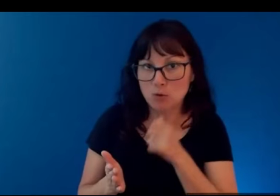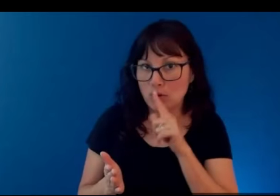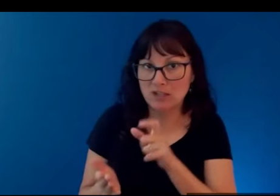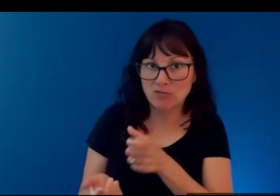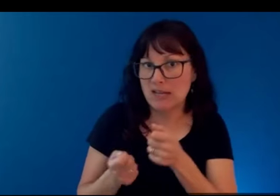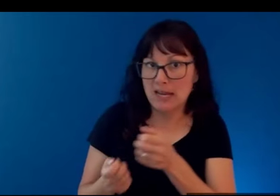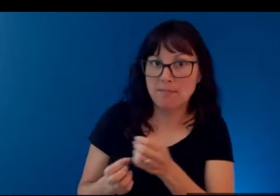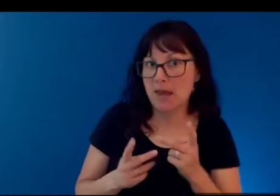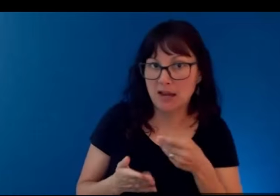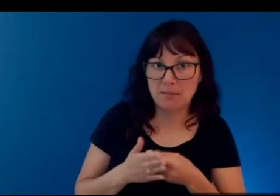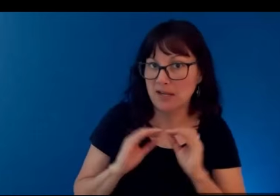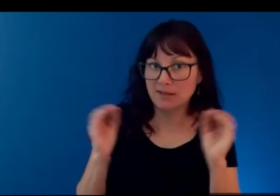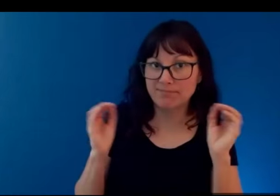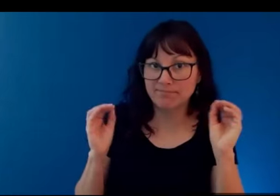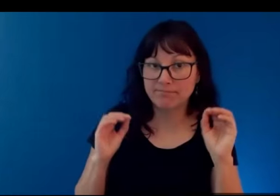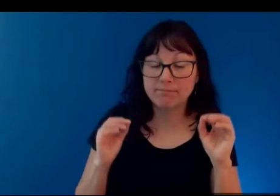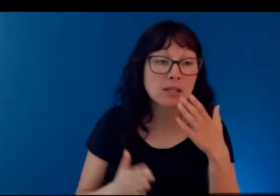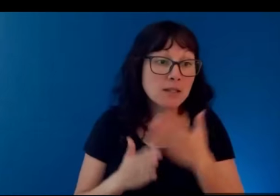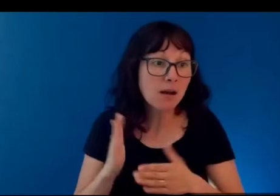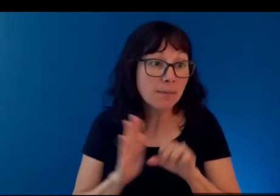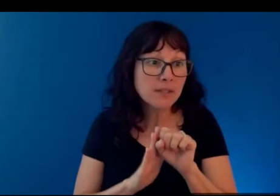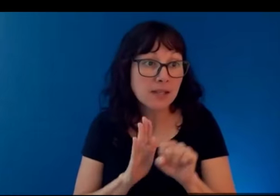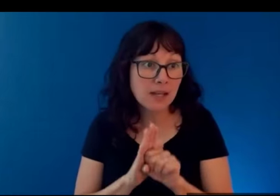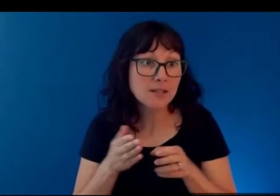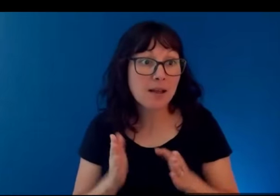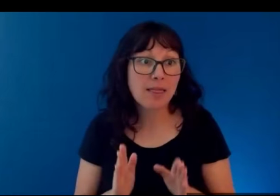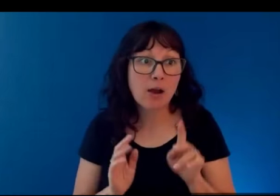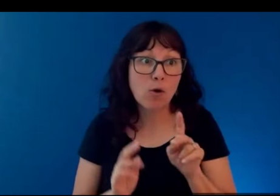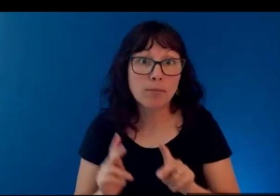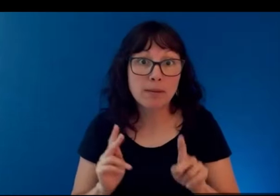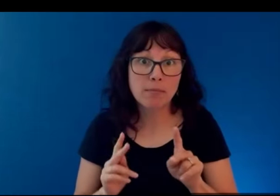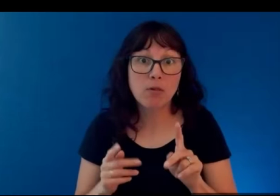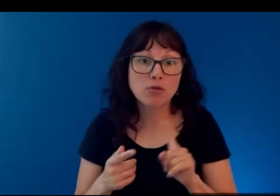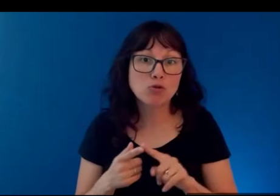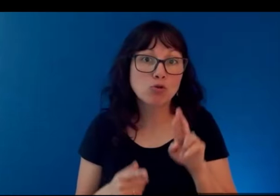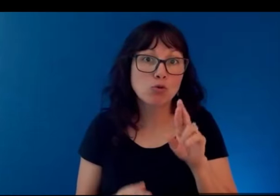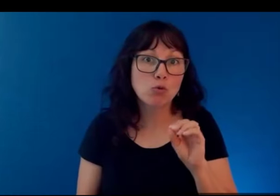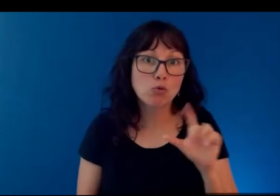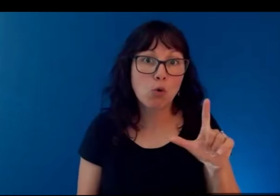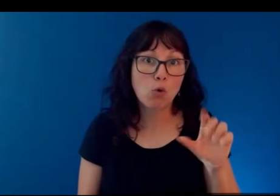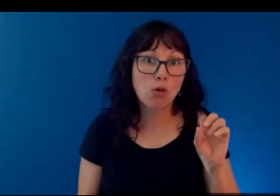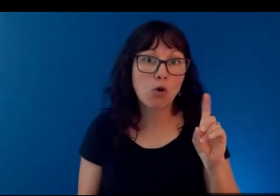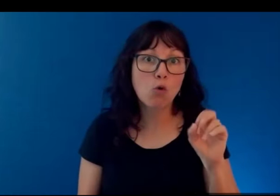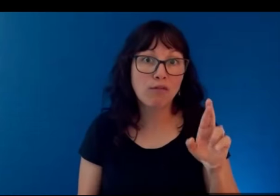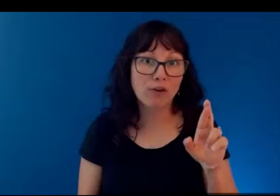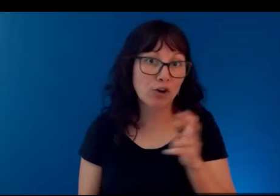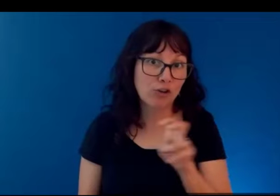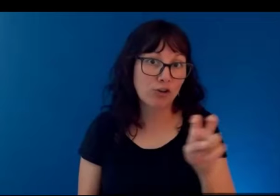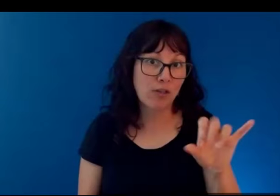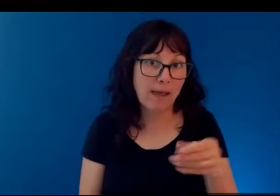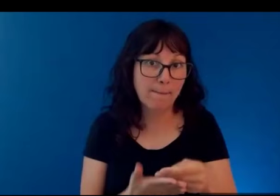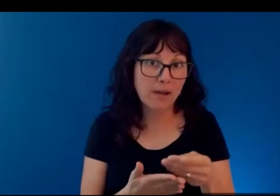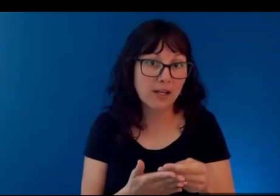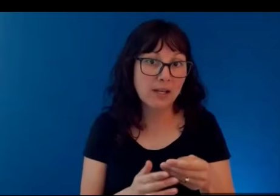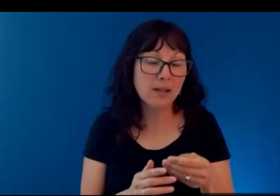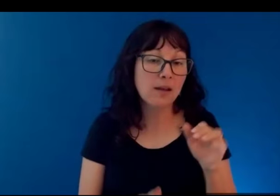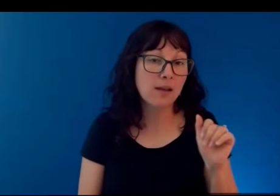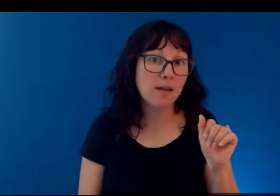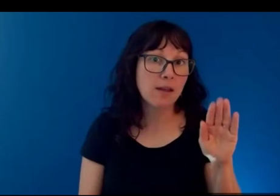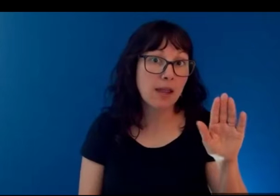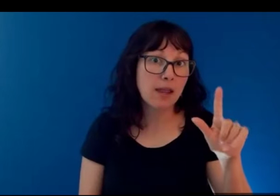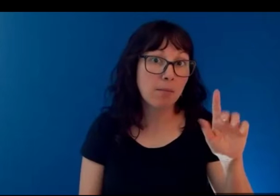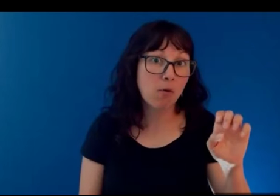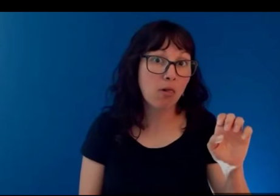take back. Some states allow people to roll over the money in an ABLE account from one